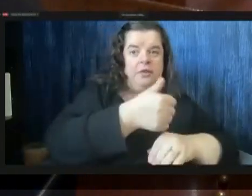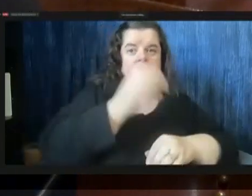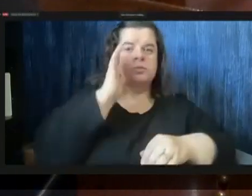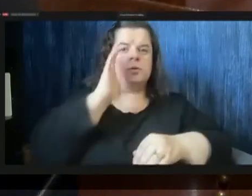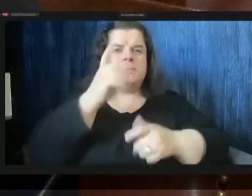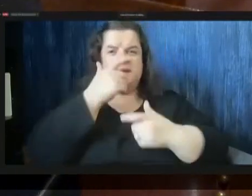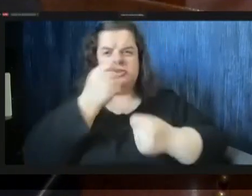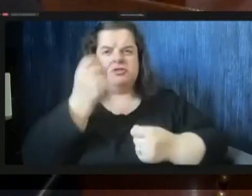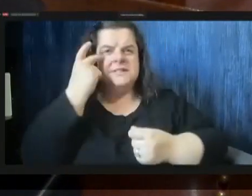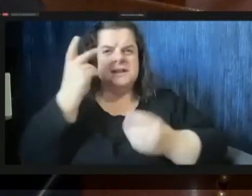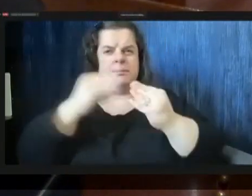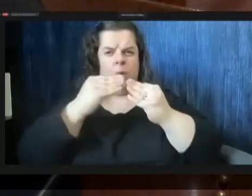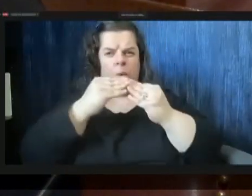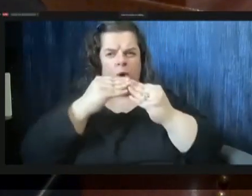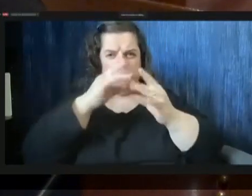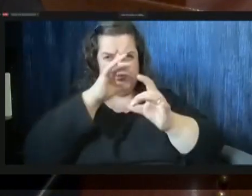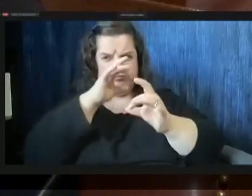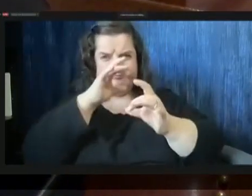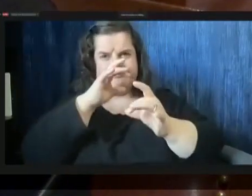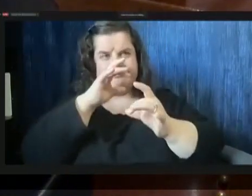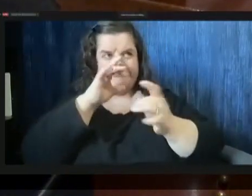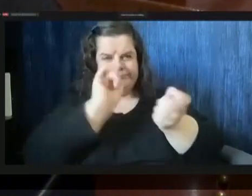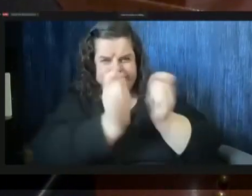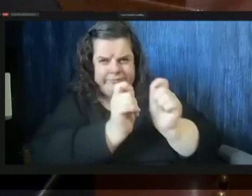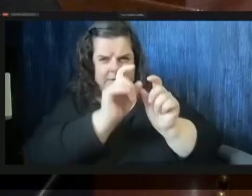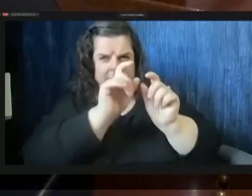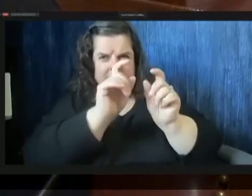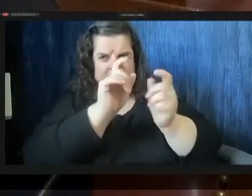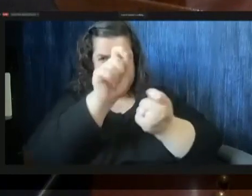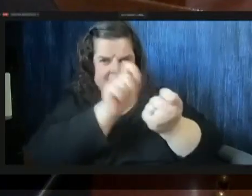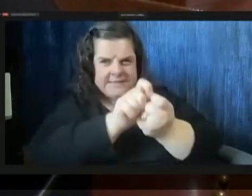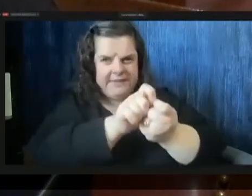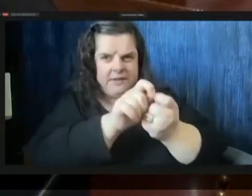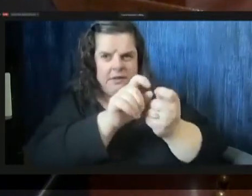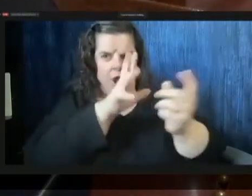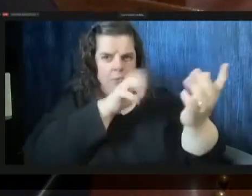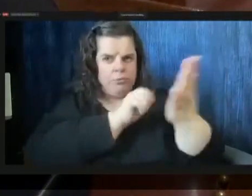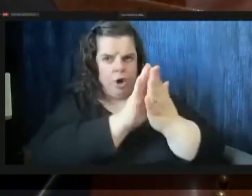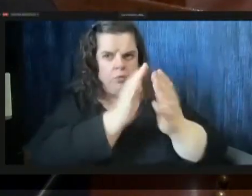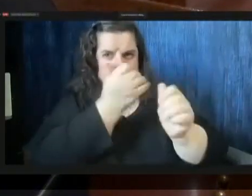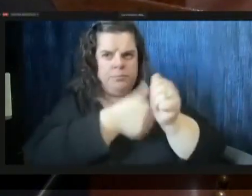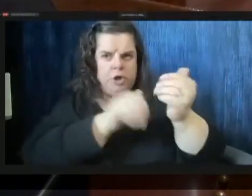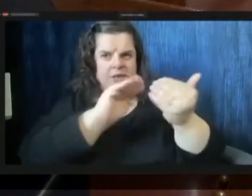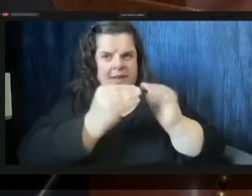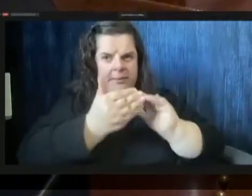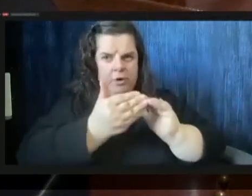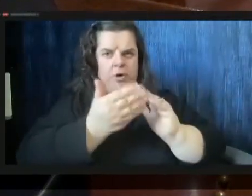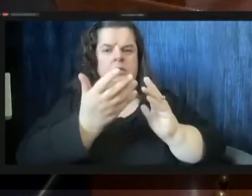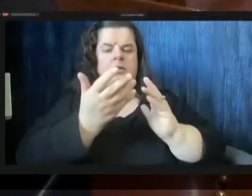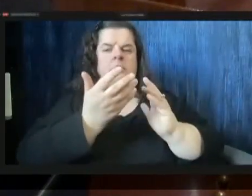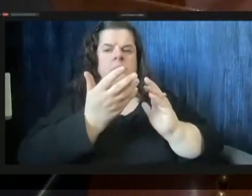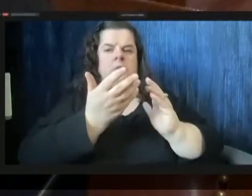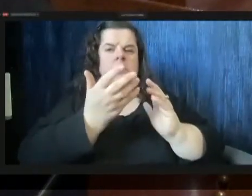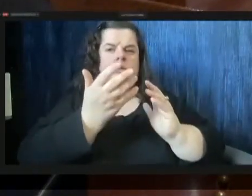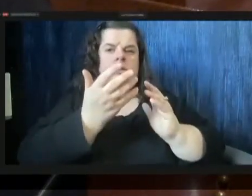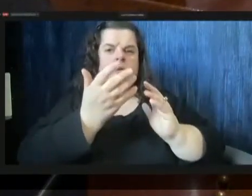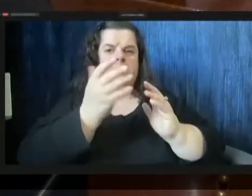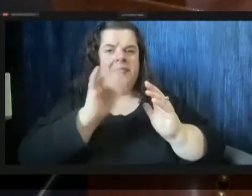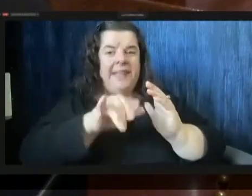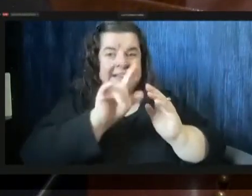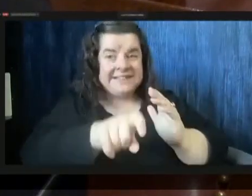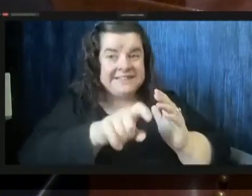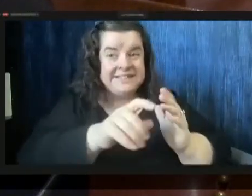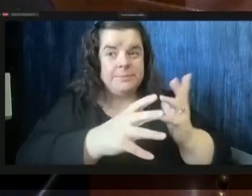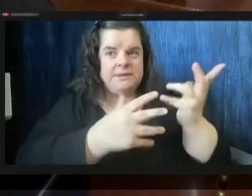tailored approach for per neighborhood. But again, that's something that would need to be supported not